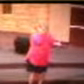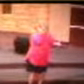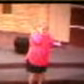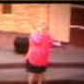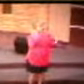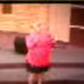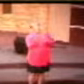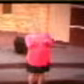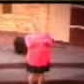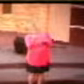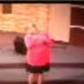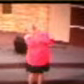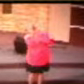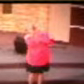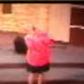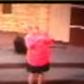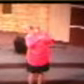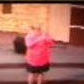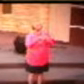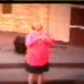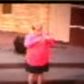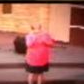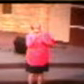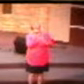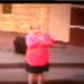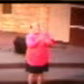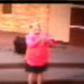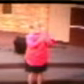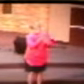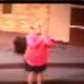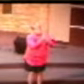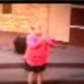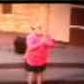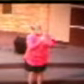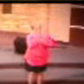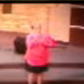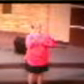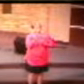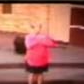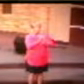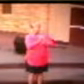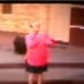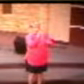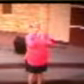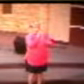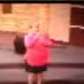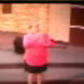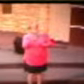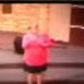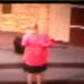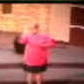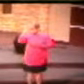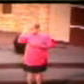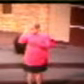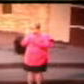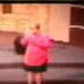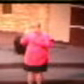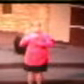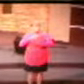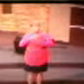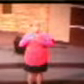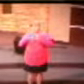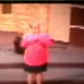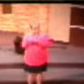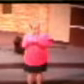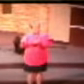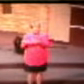prayers for us, for our family, as we settle in here for what God might do through ACU as it